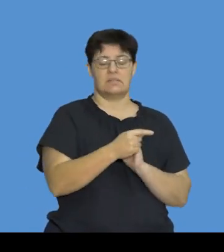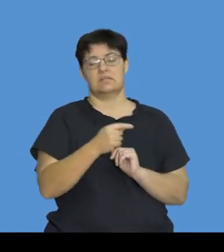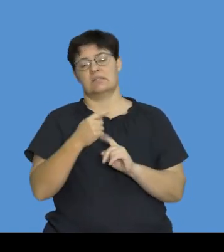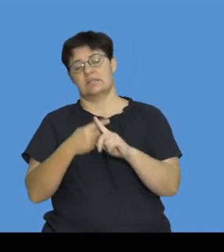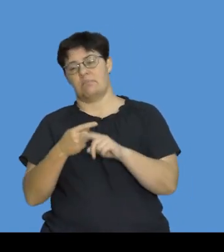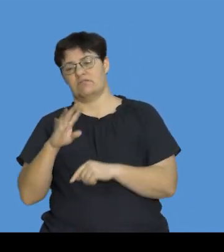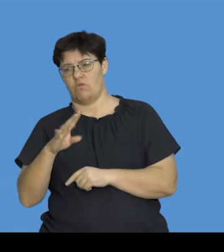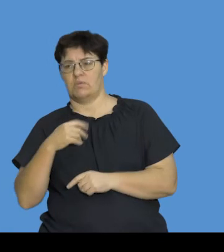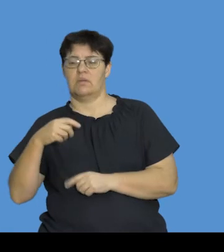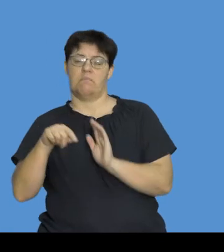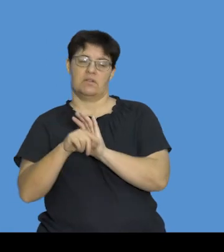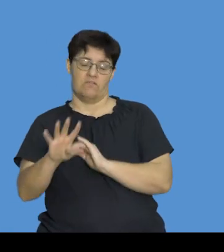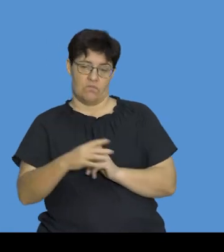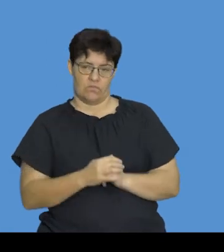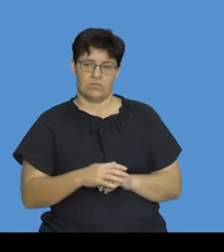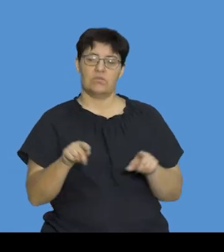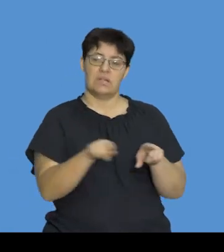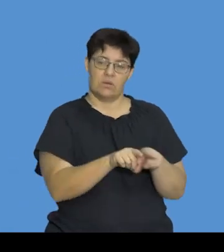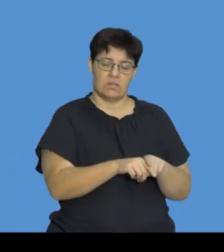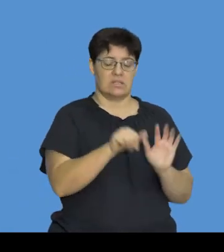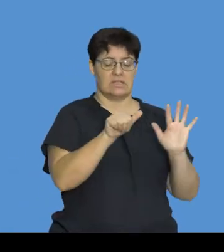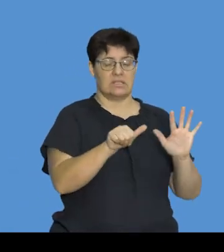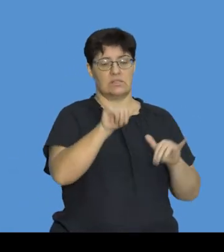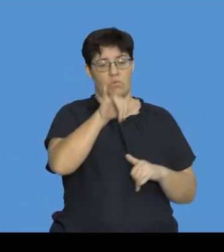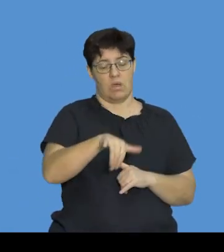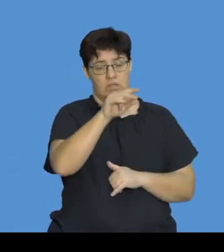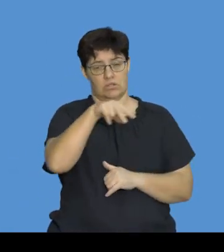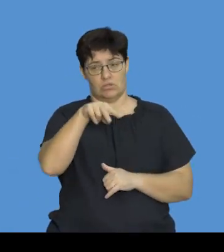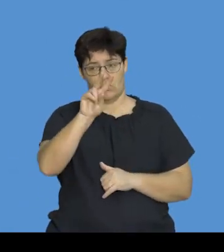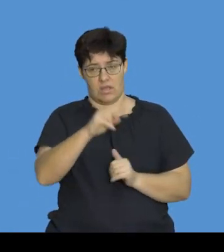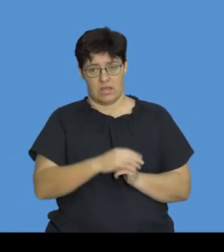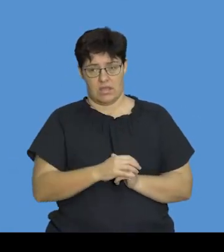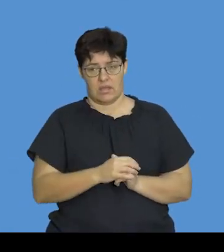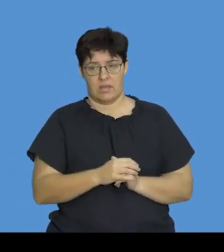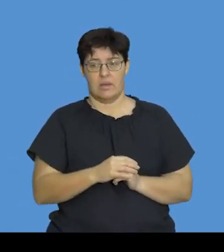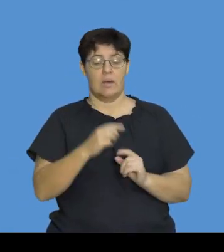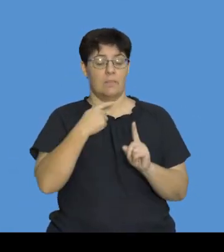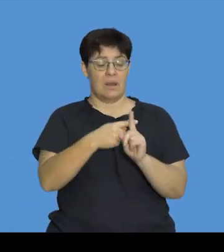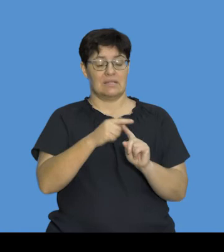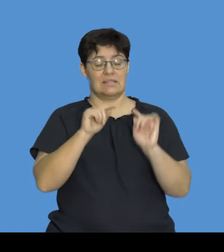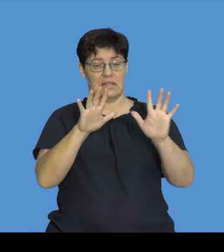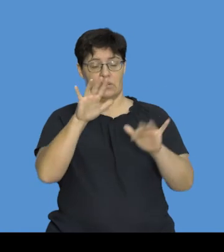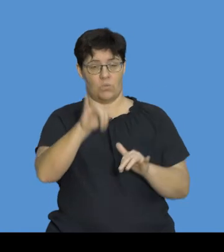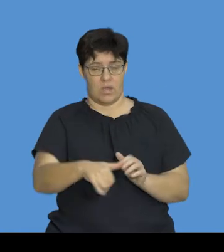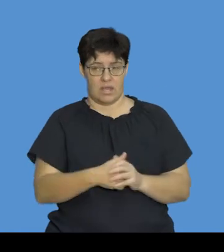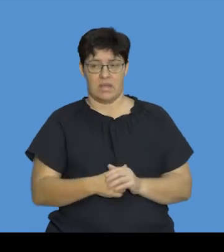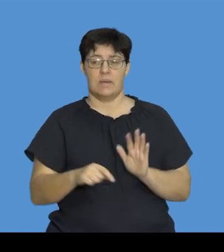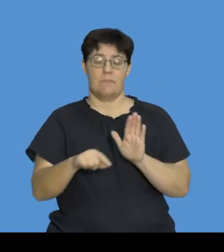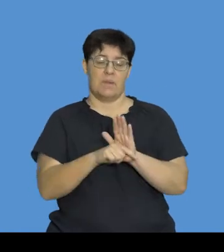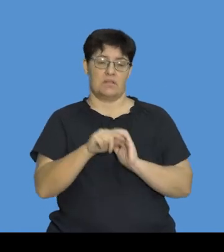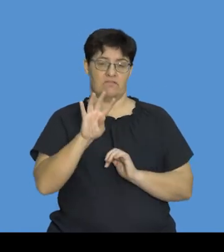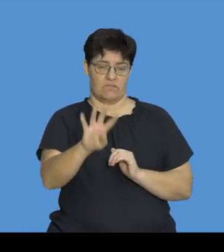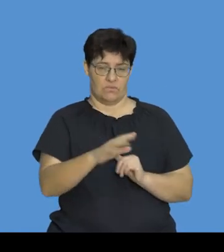will then be equals to 6y squared plus 10y